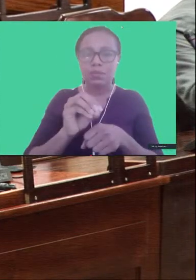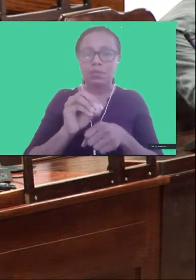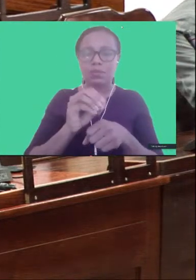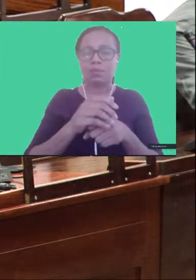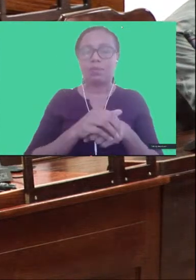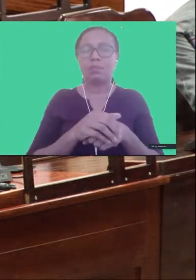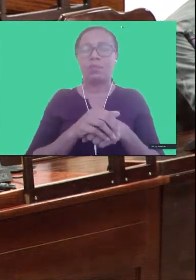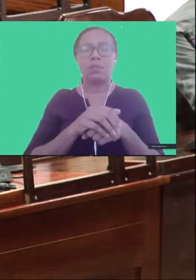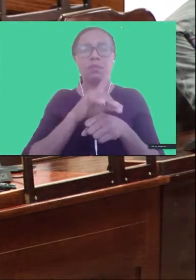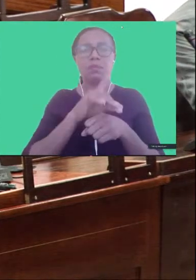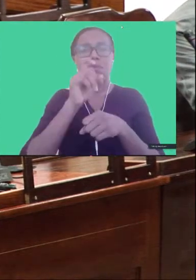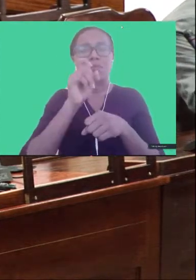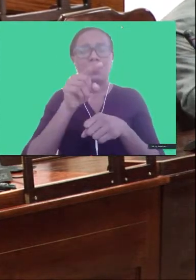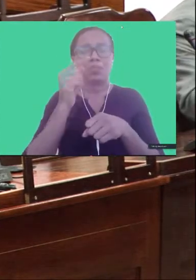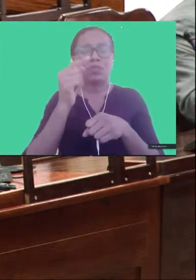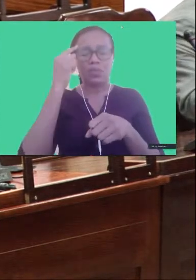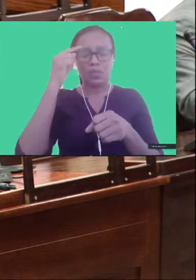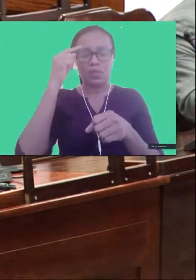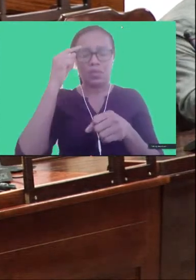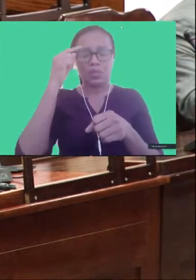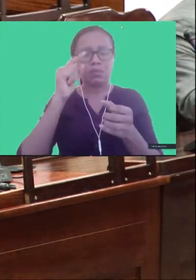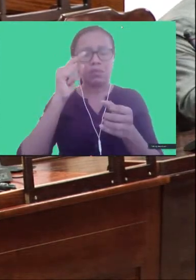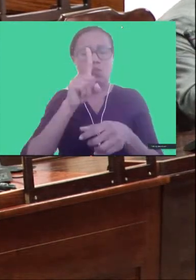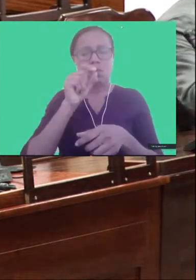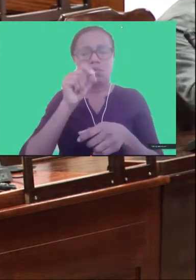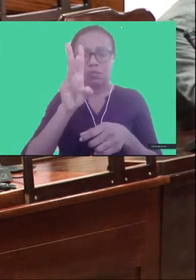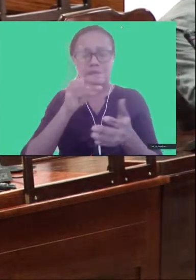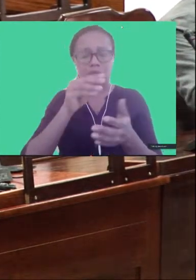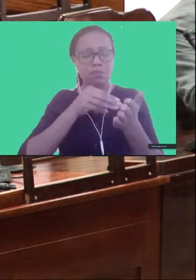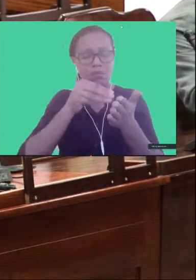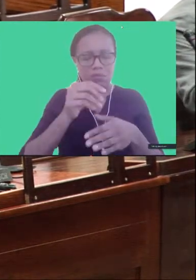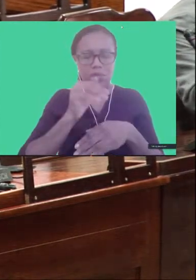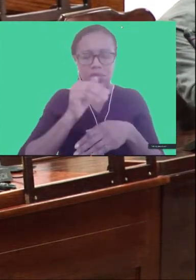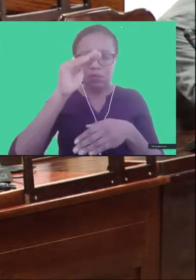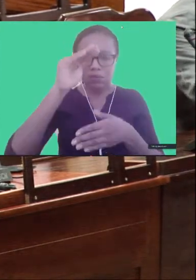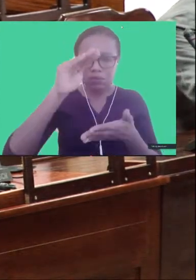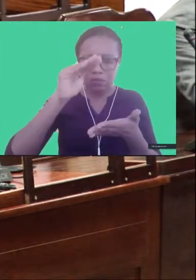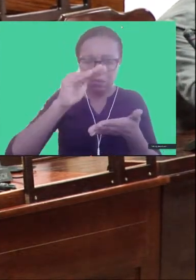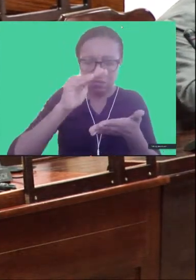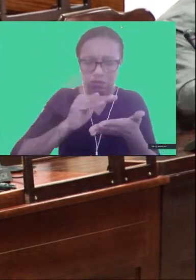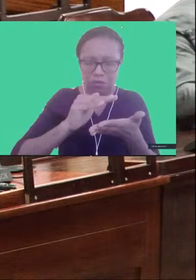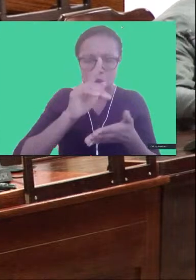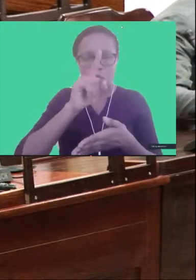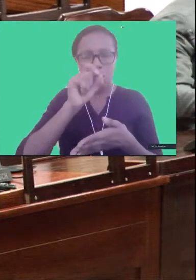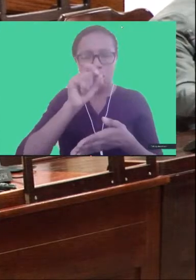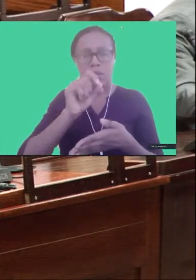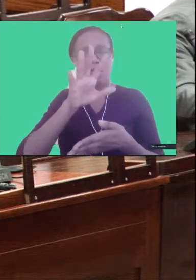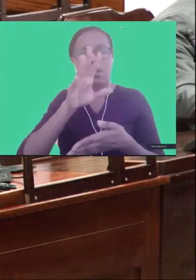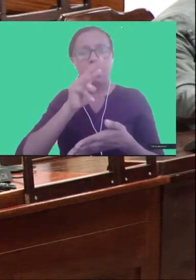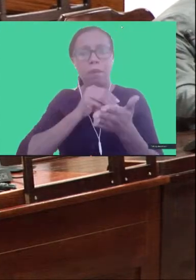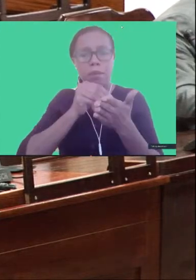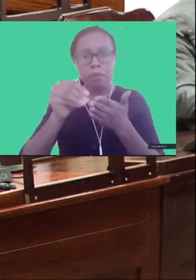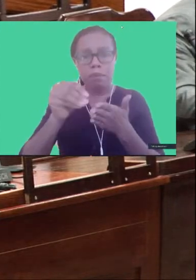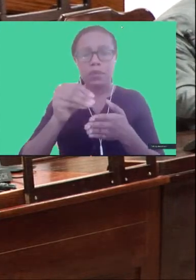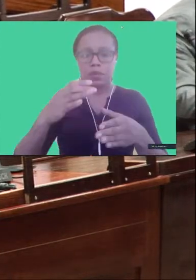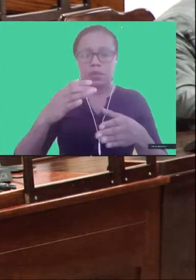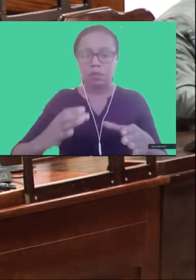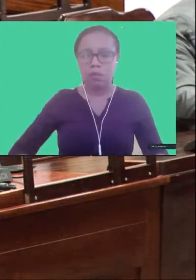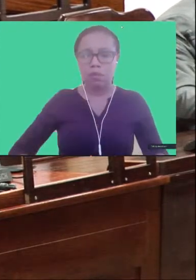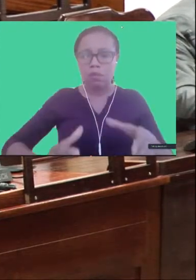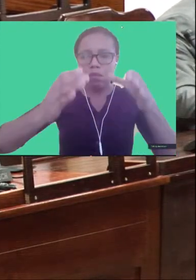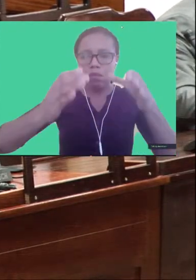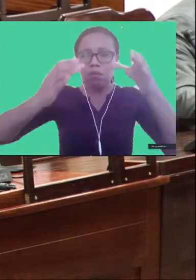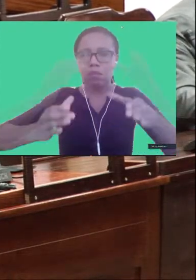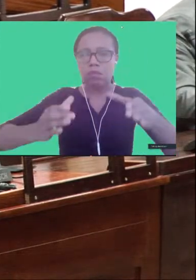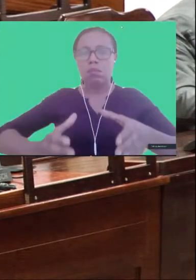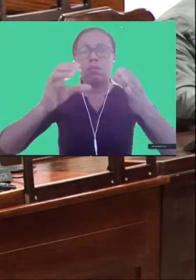1.5. That is the amount of barrels, 1.5 million or so, of barrels of oil that is brought into this country yearly.